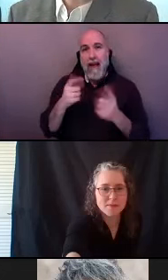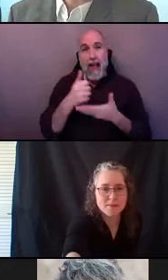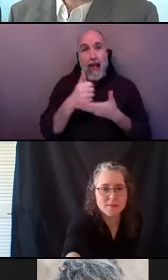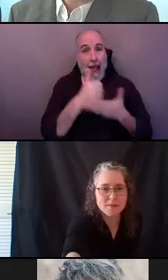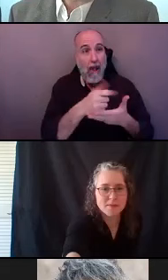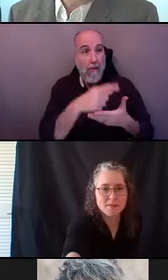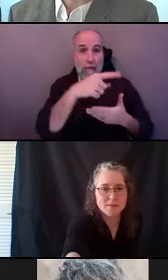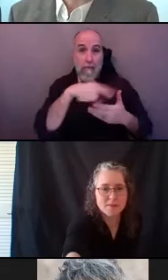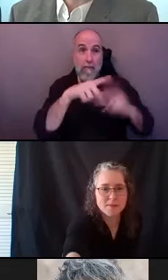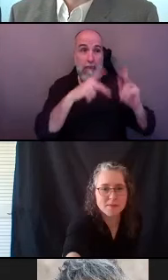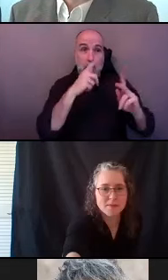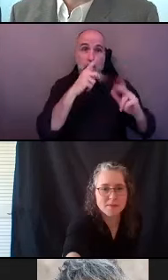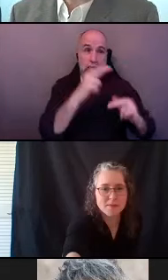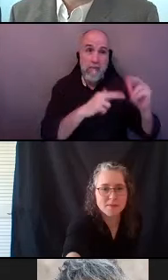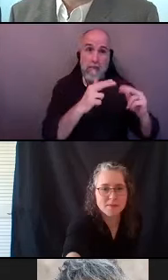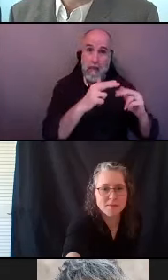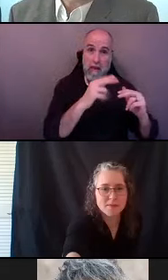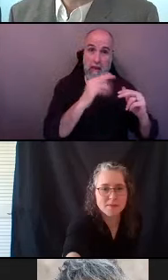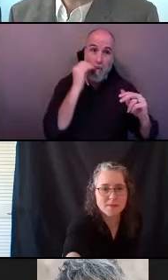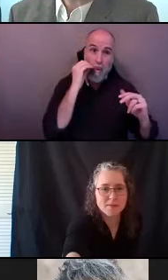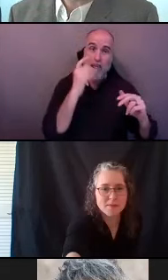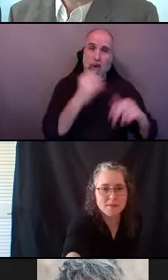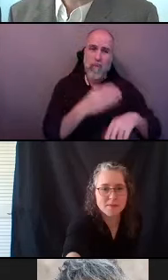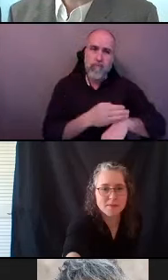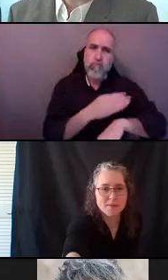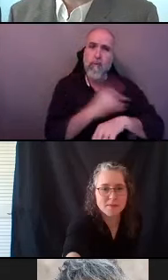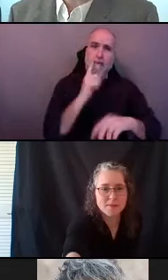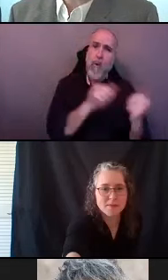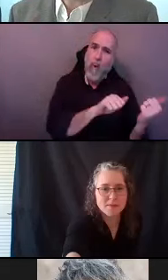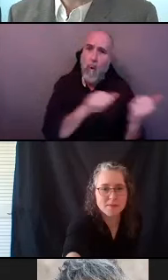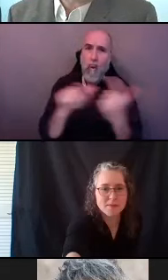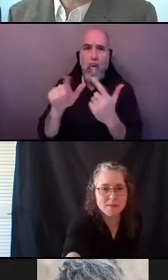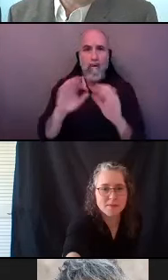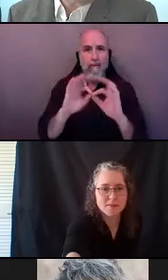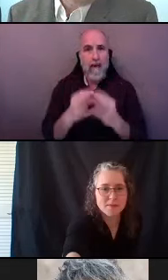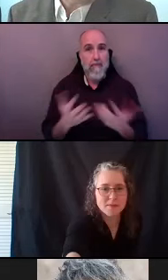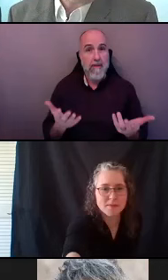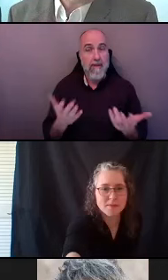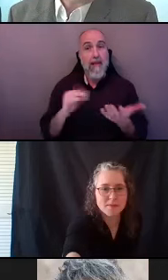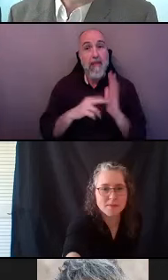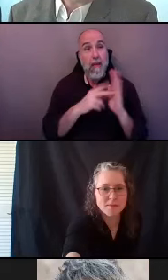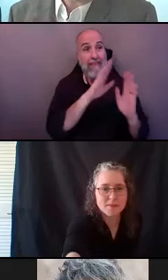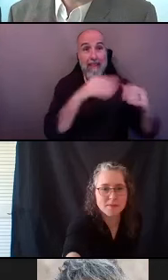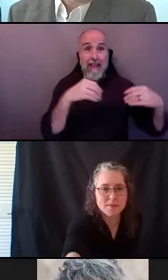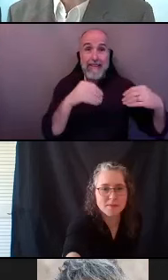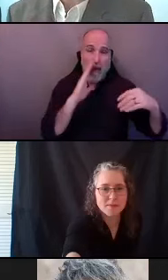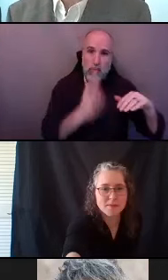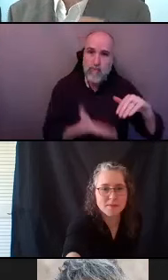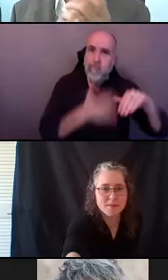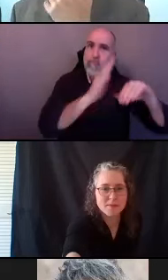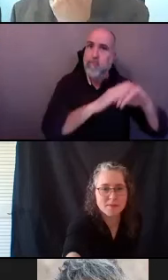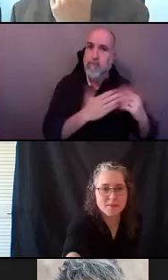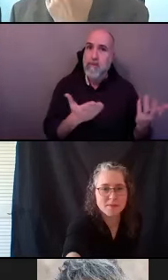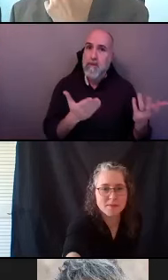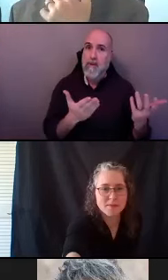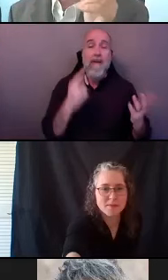build better housing for all families. Again, this increases their sales. That if I